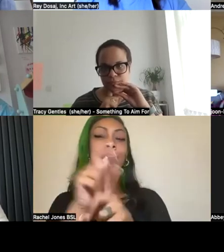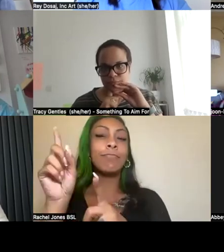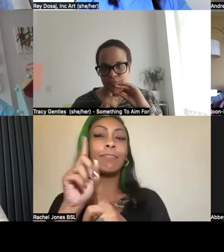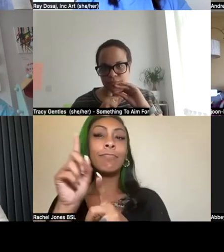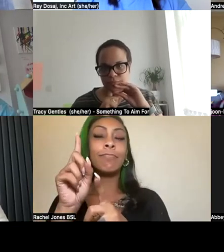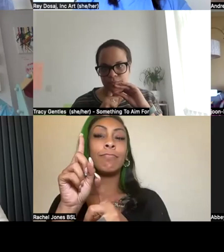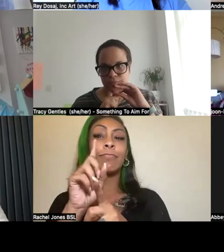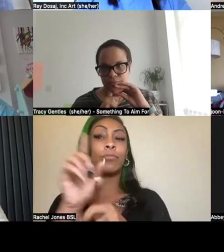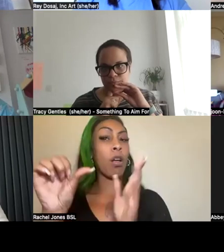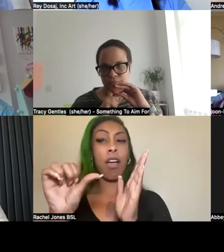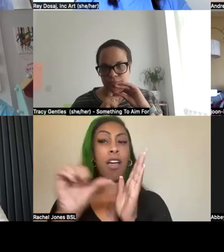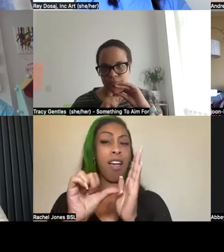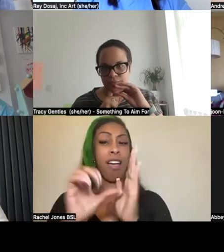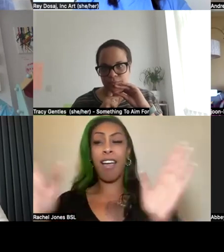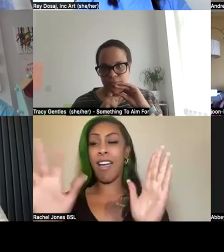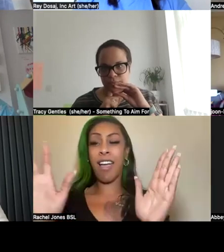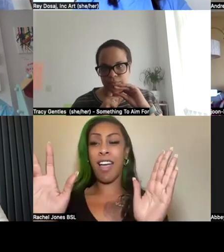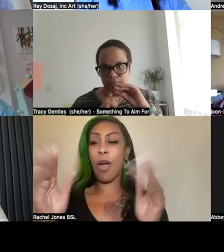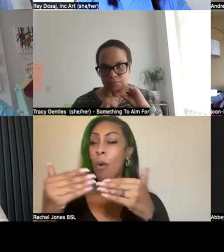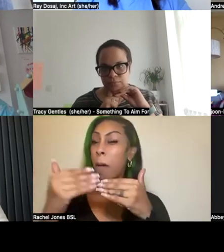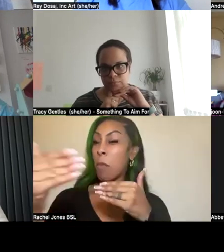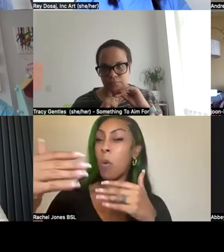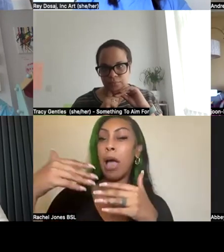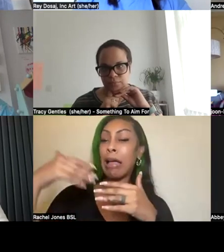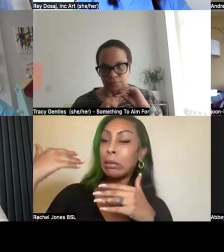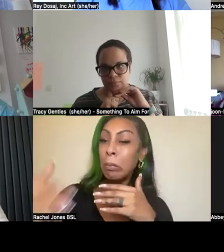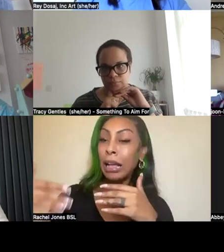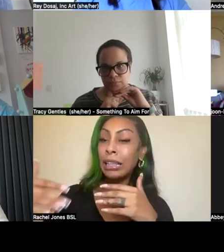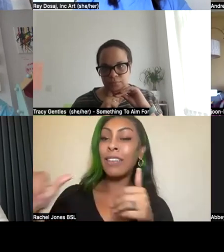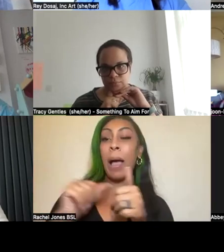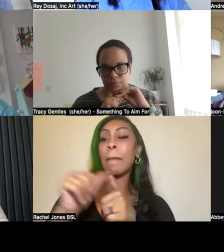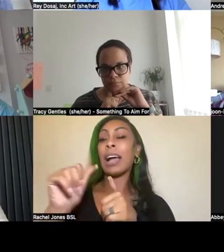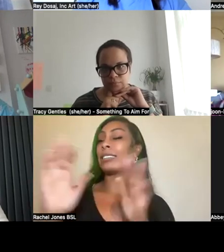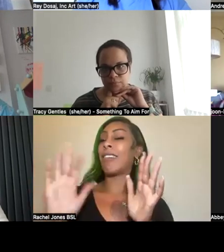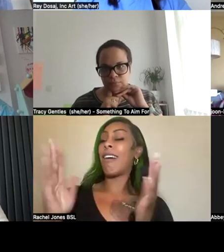not harder or more expensive to do better in this area.